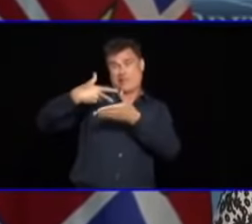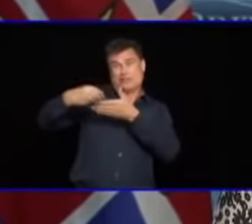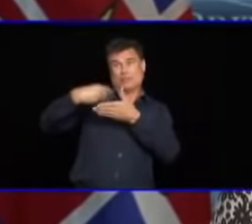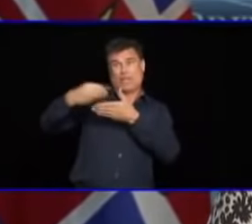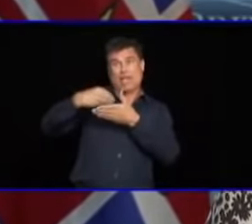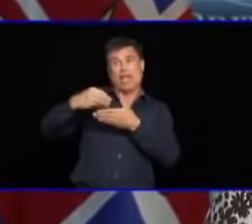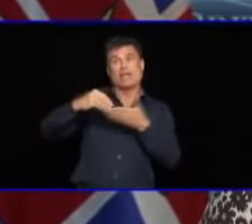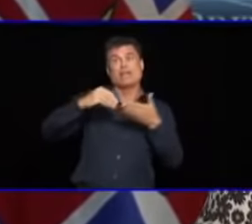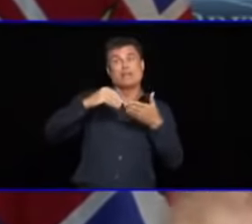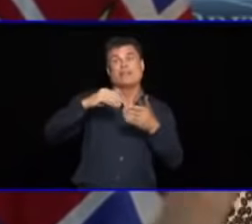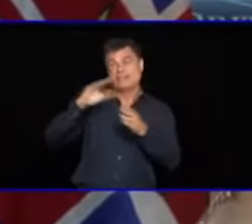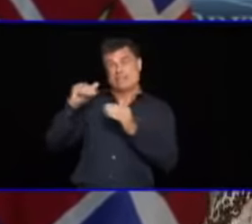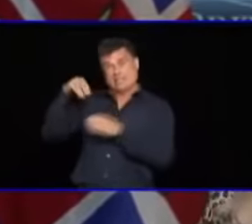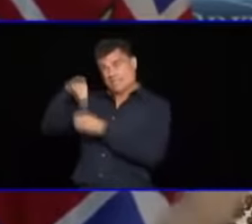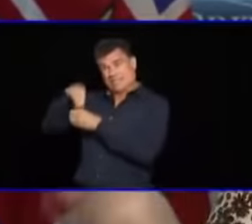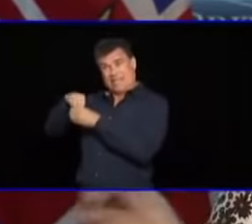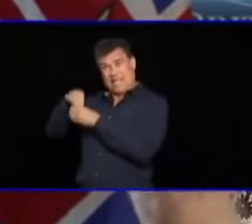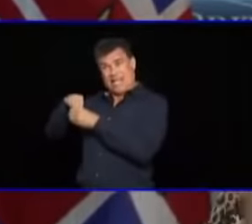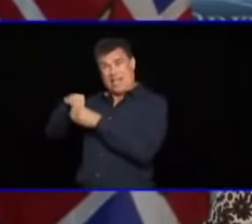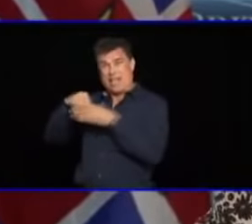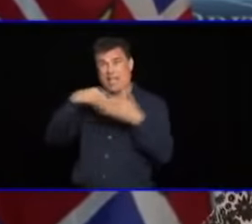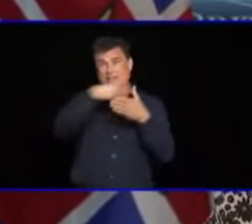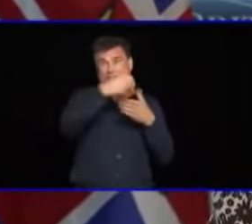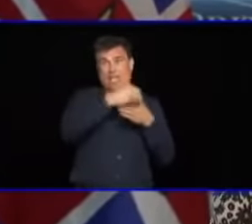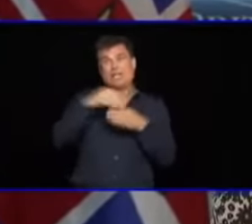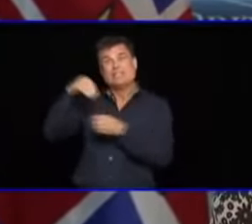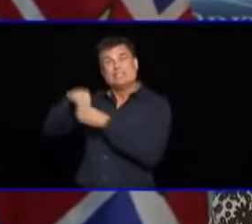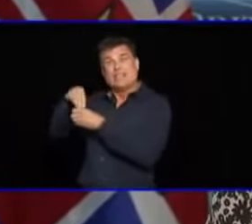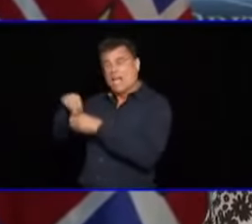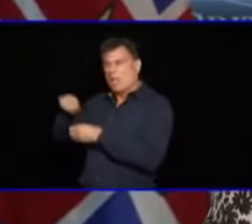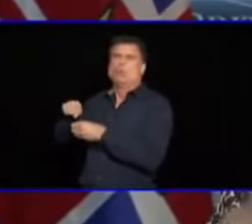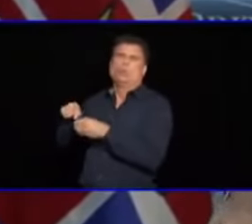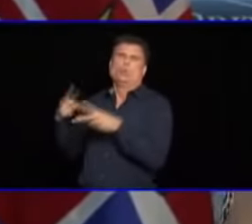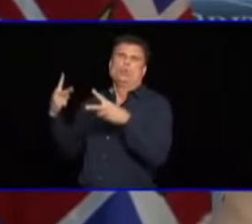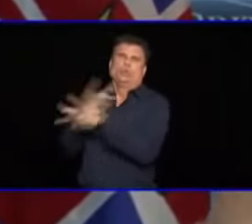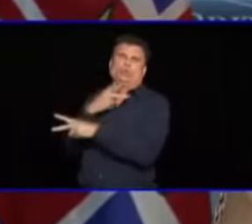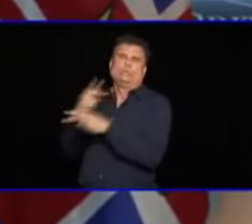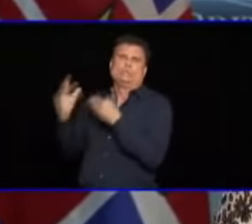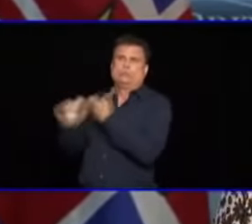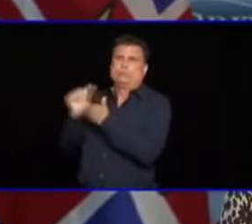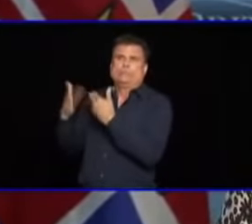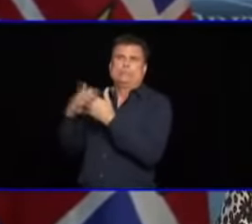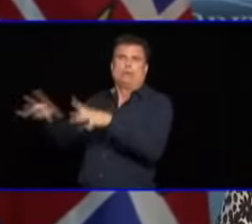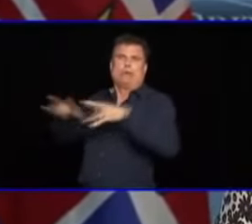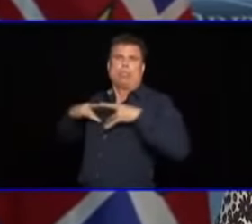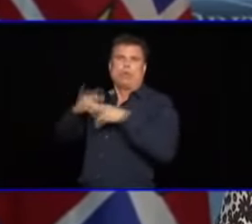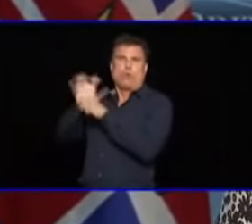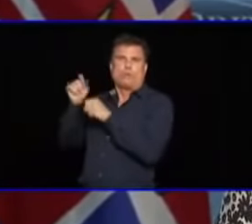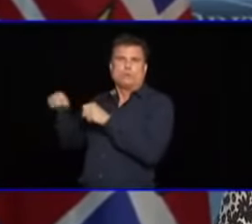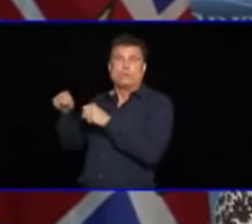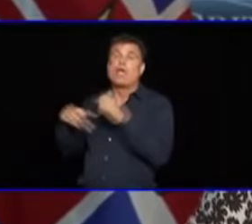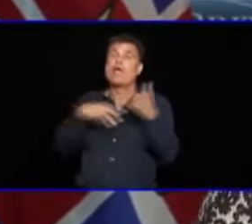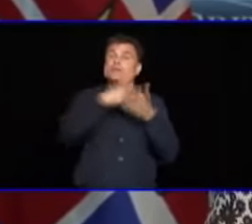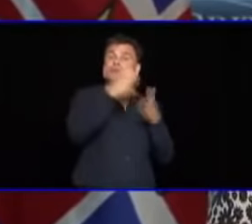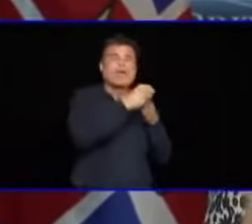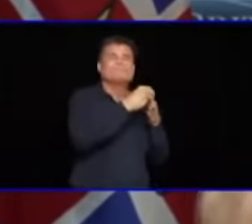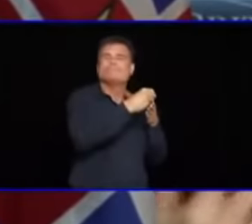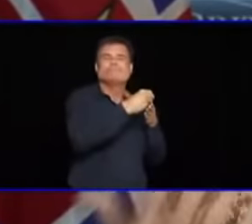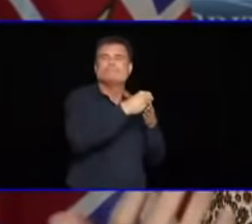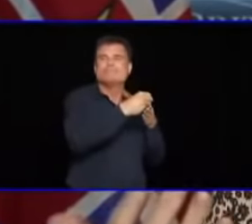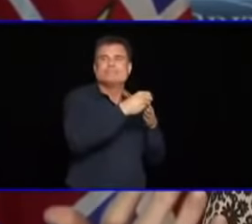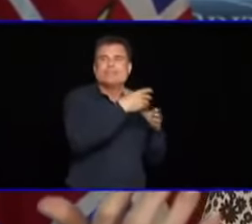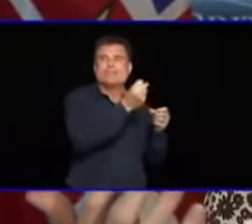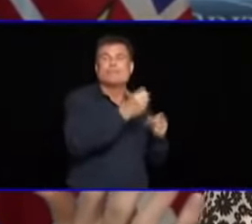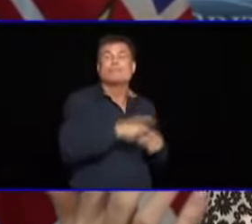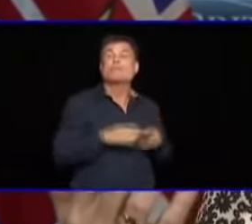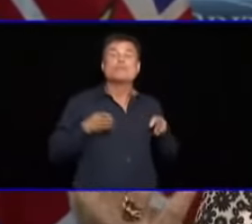inside. And if we're just walking by somebody on the street, that is not a risk for transmission of this virus. So we need to